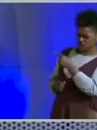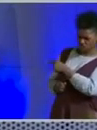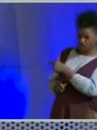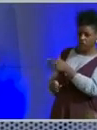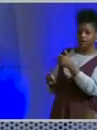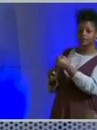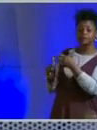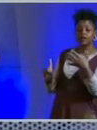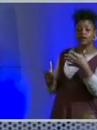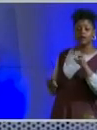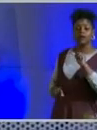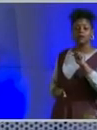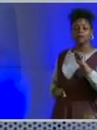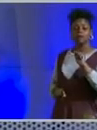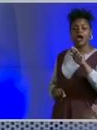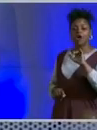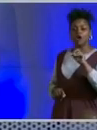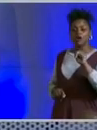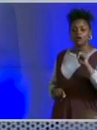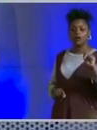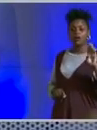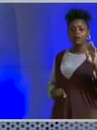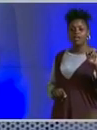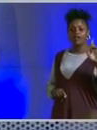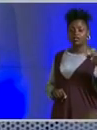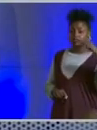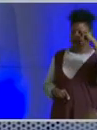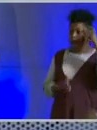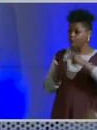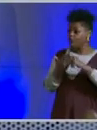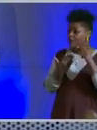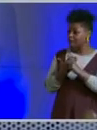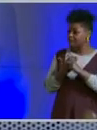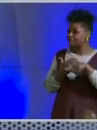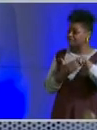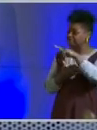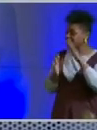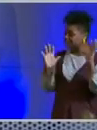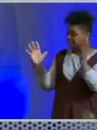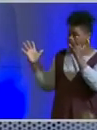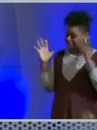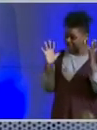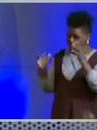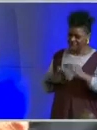Summer Youth Employment Program to the age of 24. Yep.